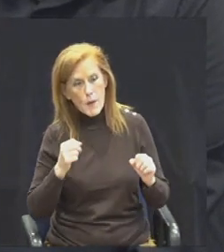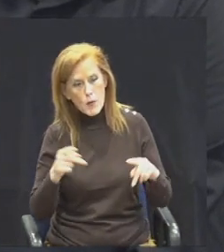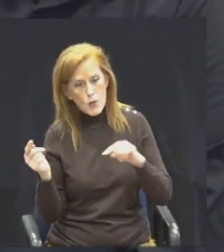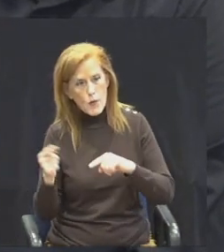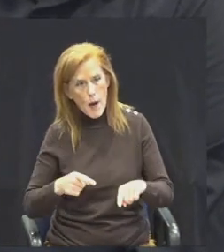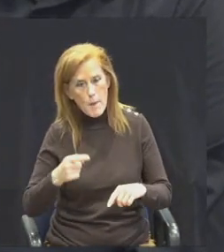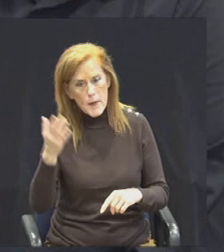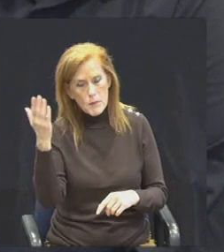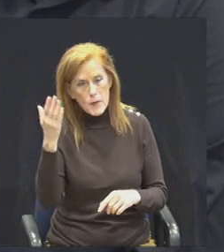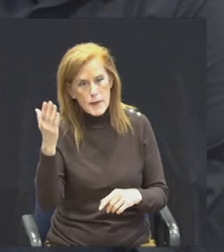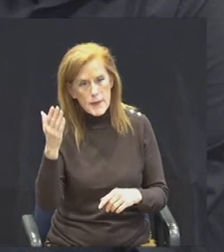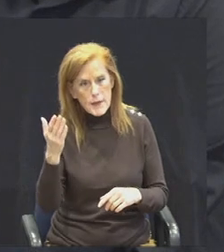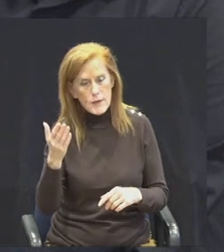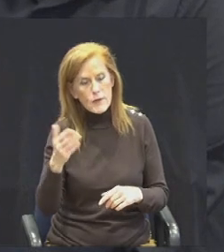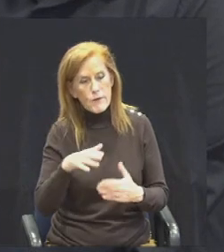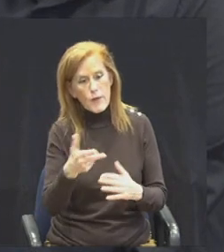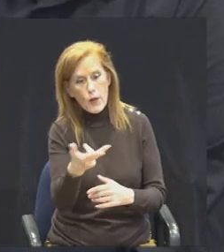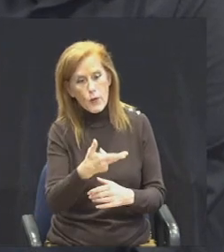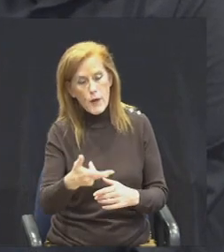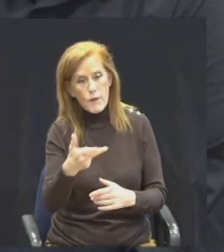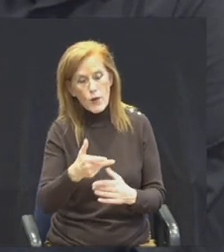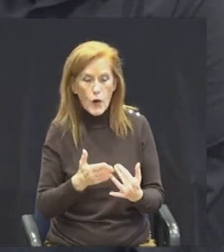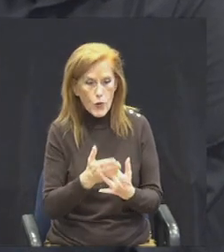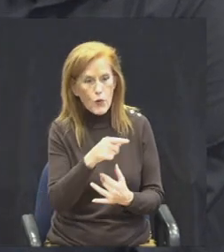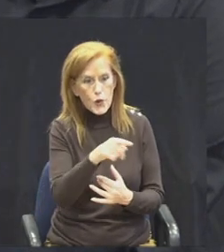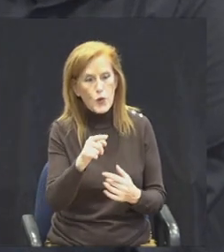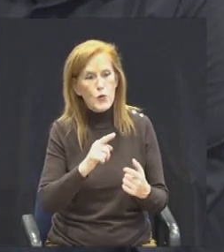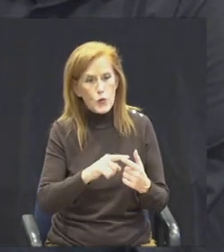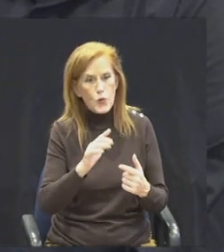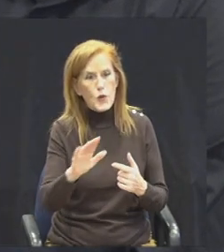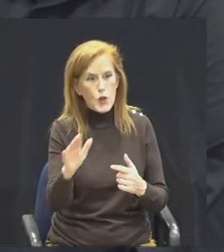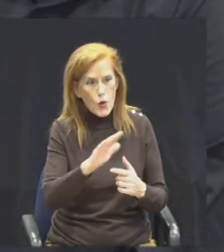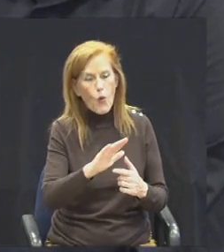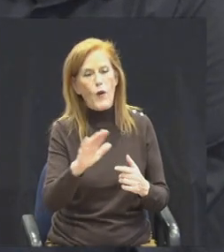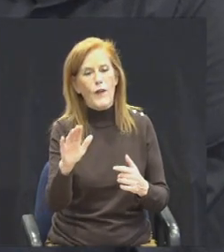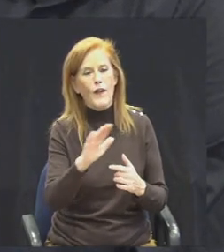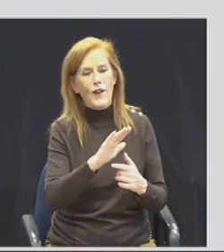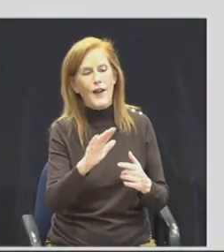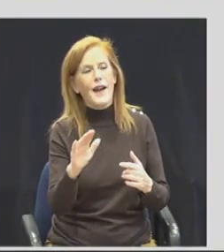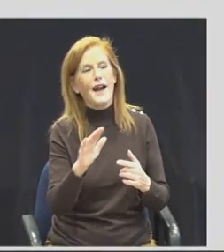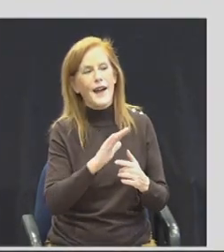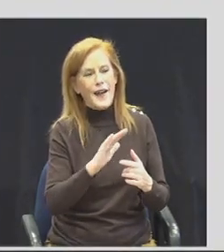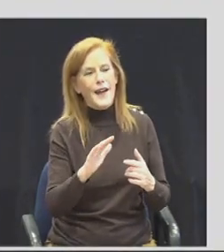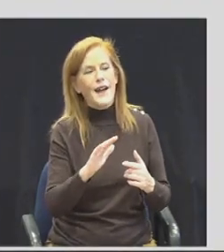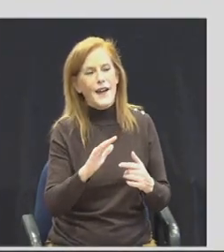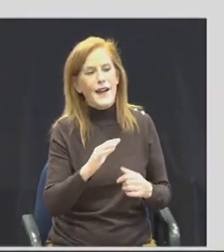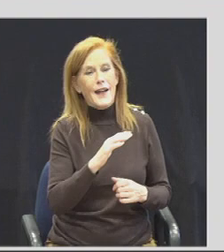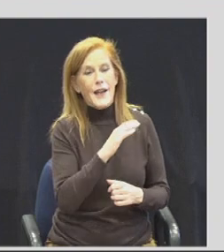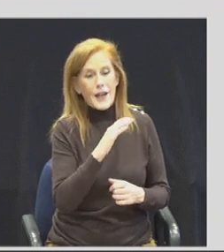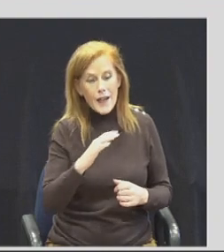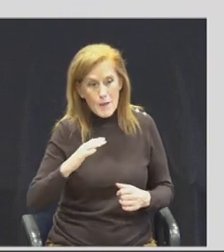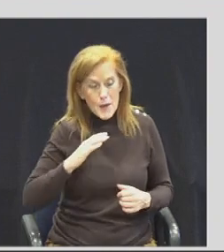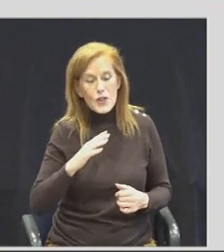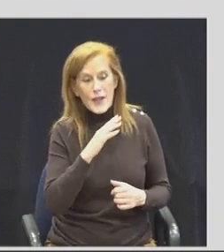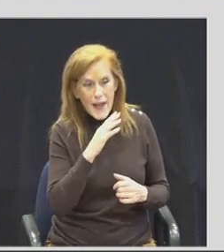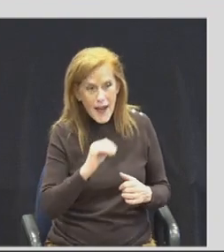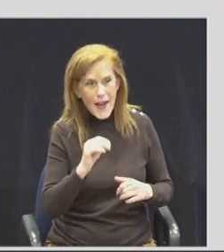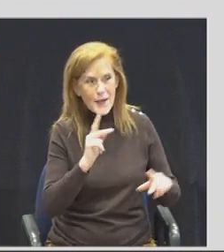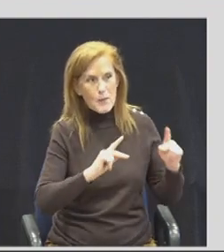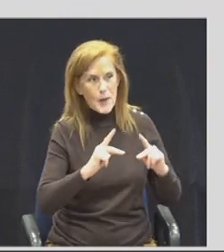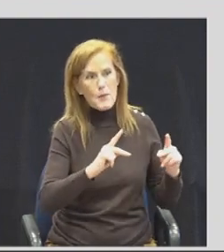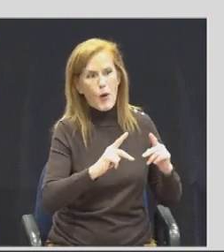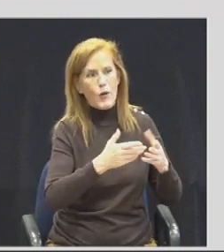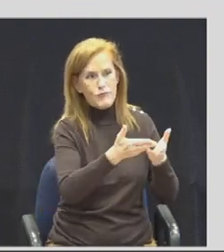here and speak to the three of you, and through you to the rest of your council when you meet. Yeah. Thanks for making this a